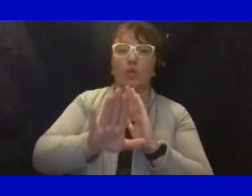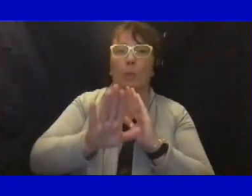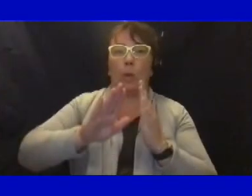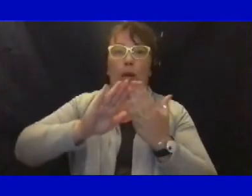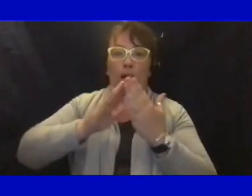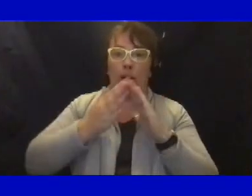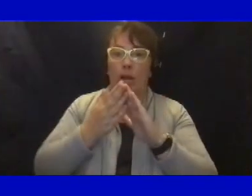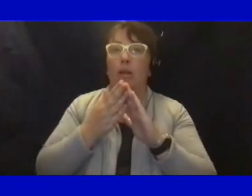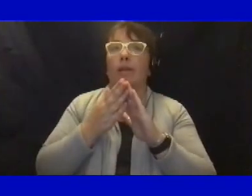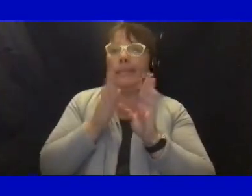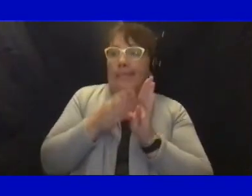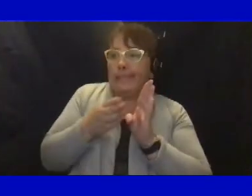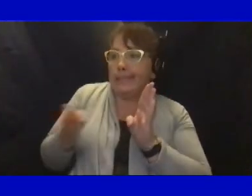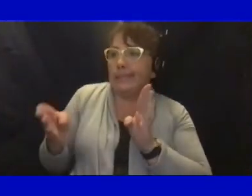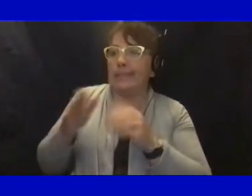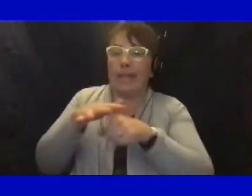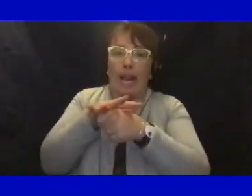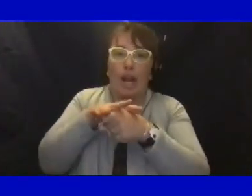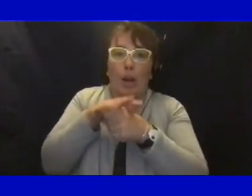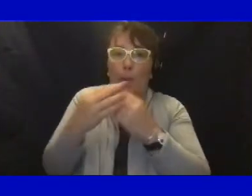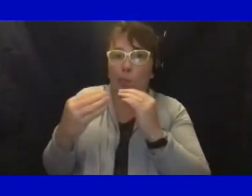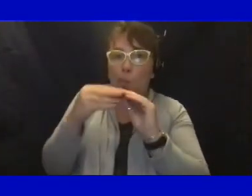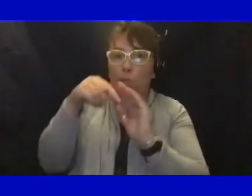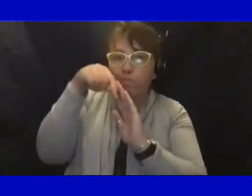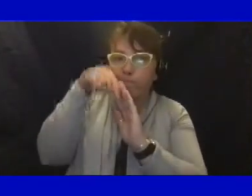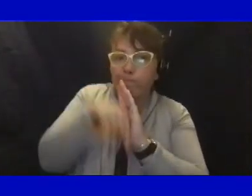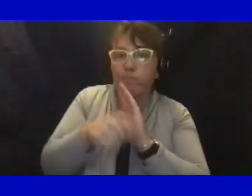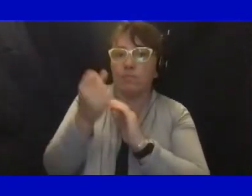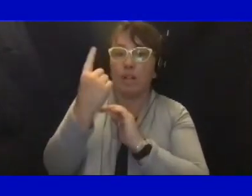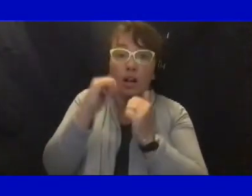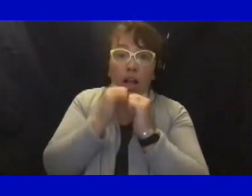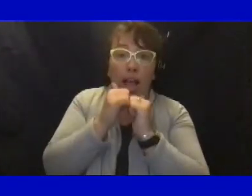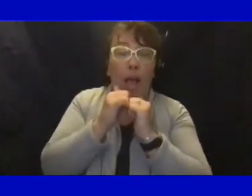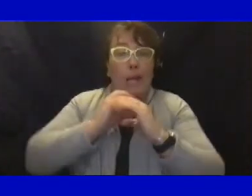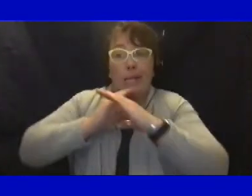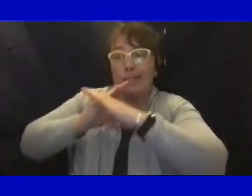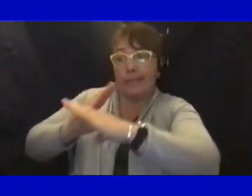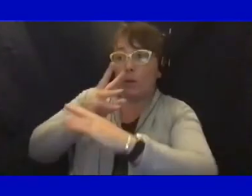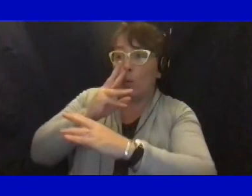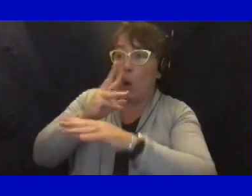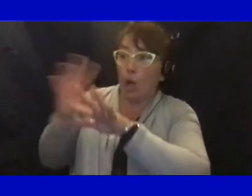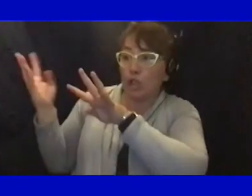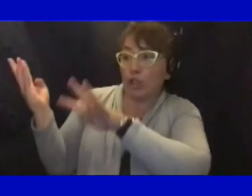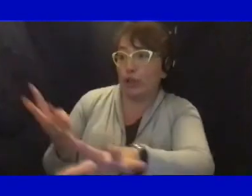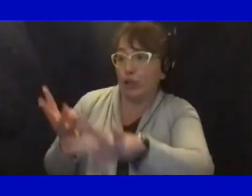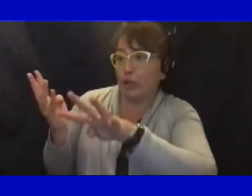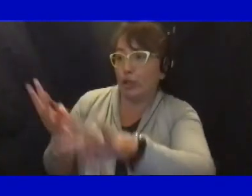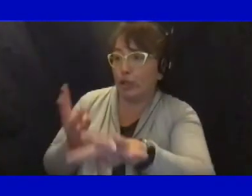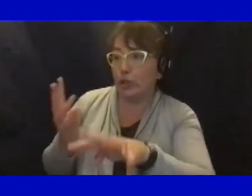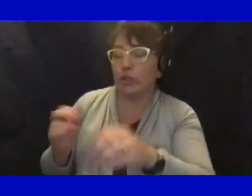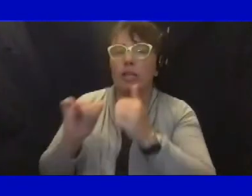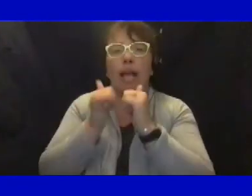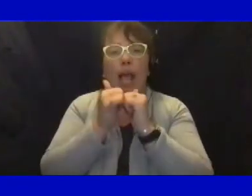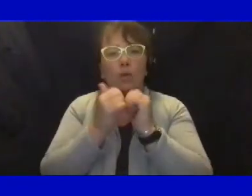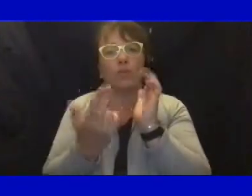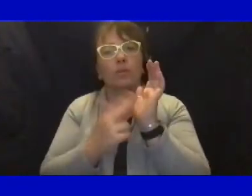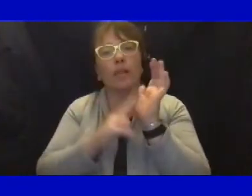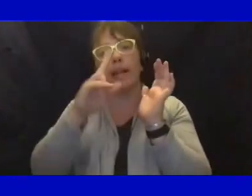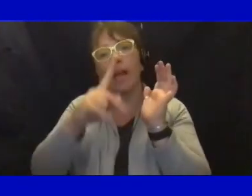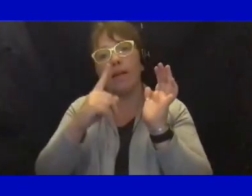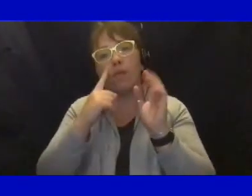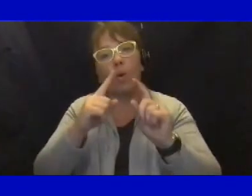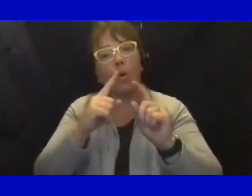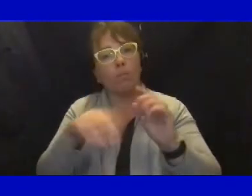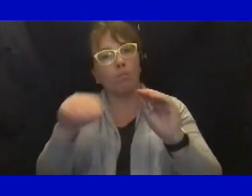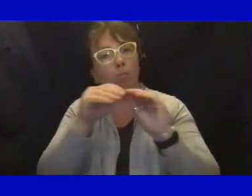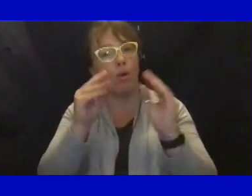help you further understand what you can do to prepare for this winter, information on the evacuation zones, how to sign up for information to stay informed.